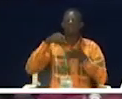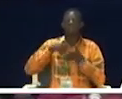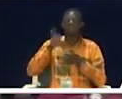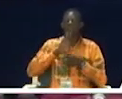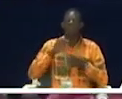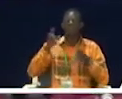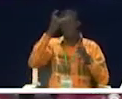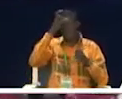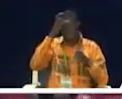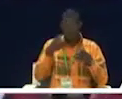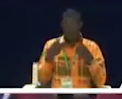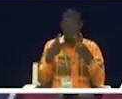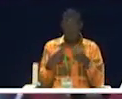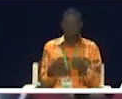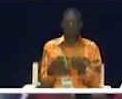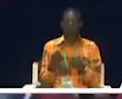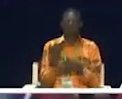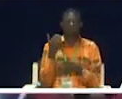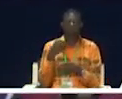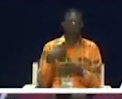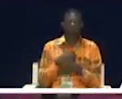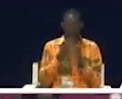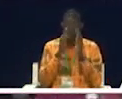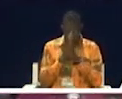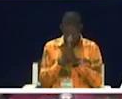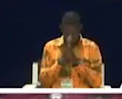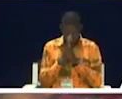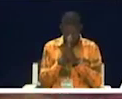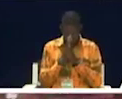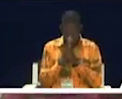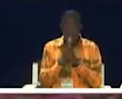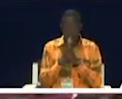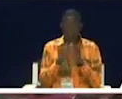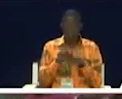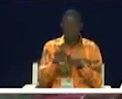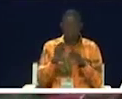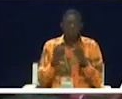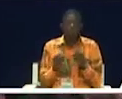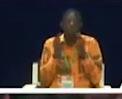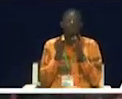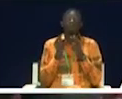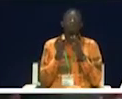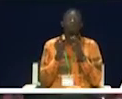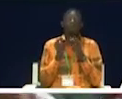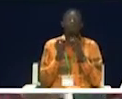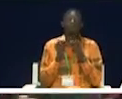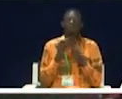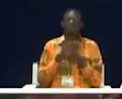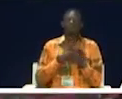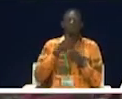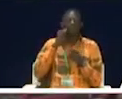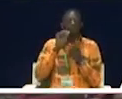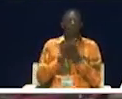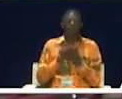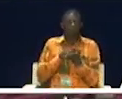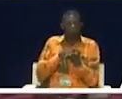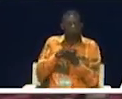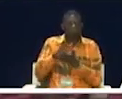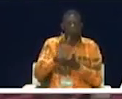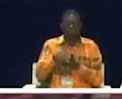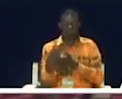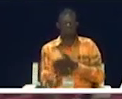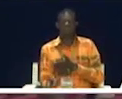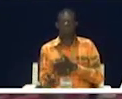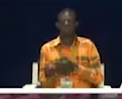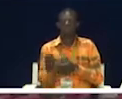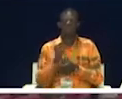devils came. While we're praying, suddenly, my wife slumped with a pregnancy.